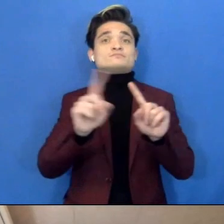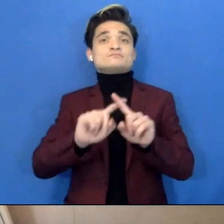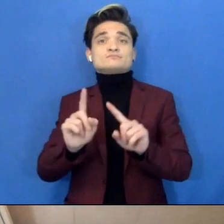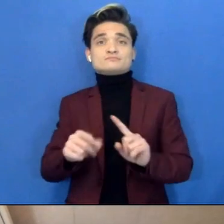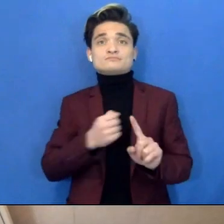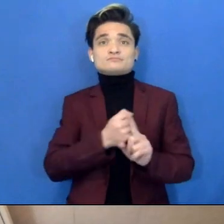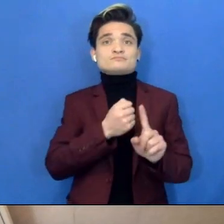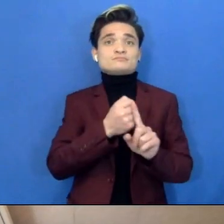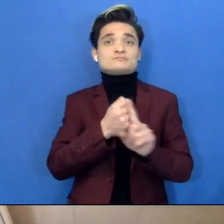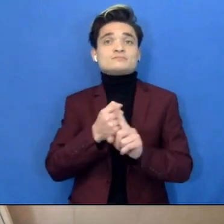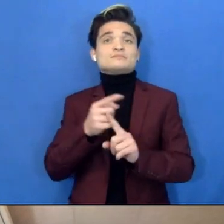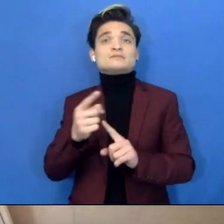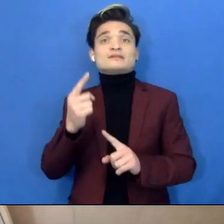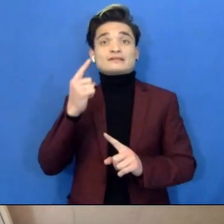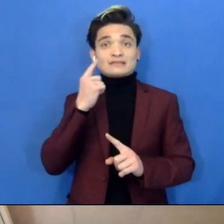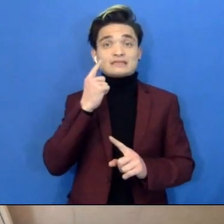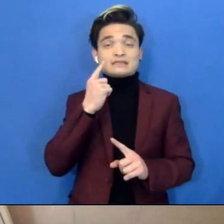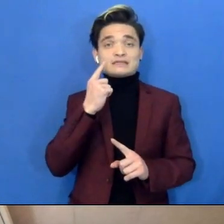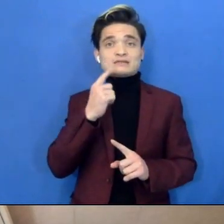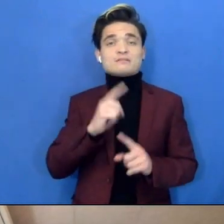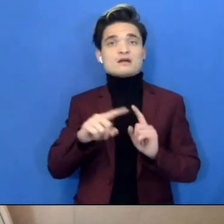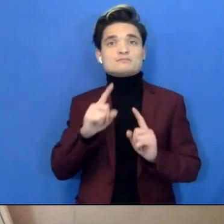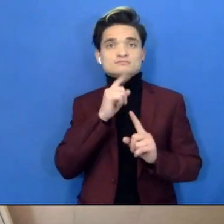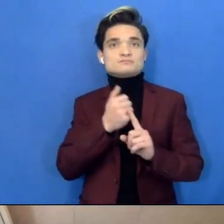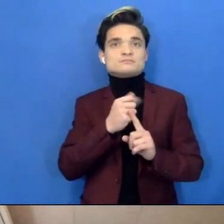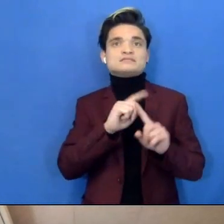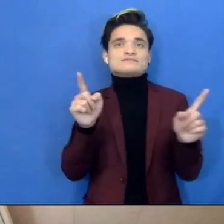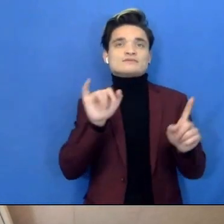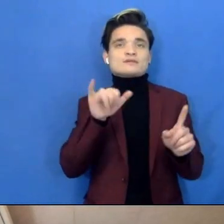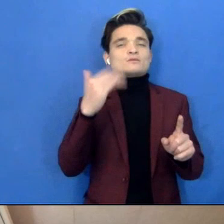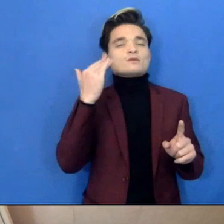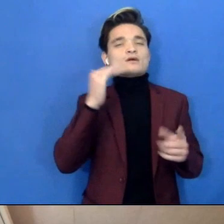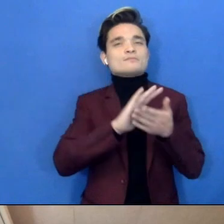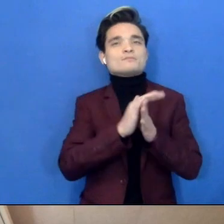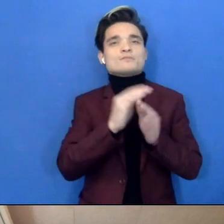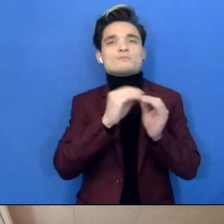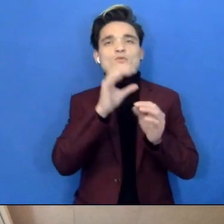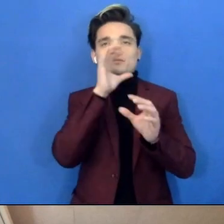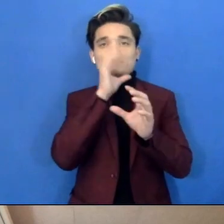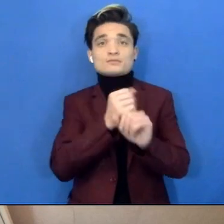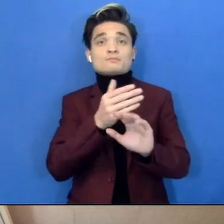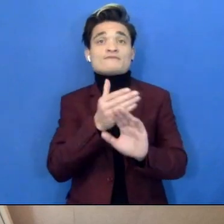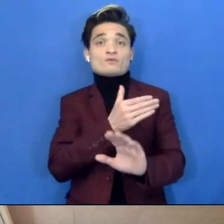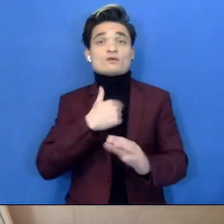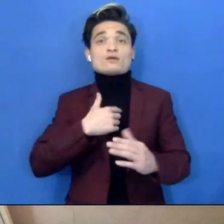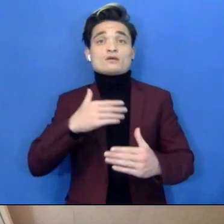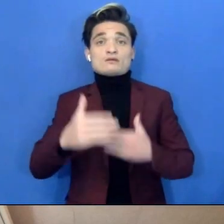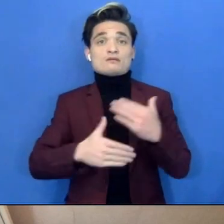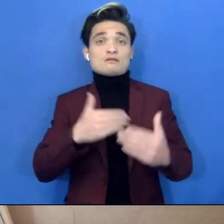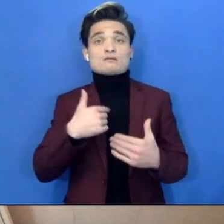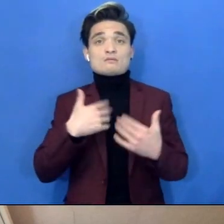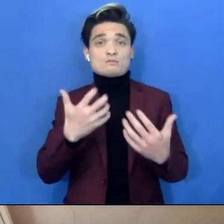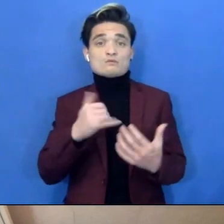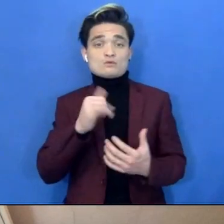super fascinating. And before we move on to the next point, I still want to ask Joe. I can add one. Yeah,